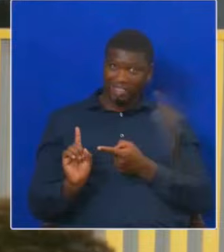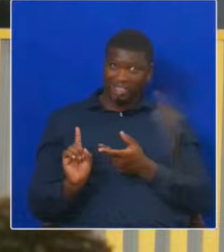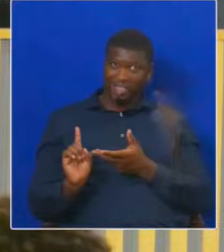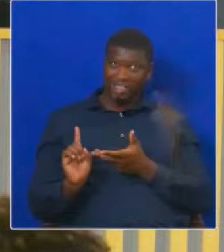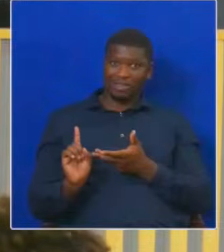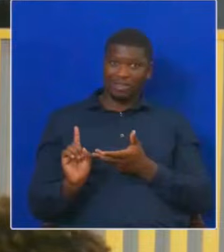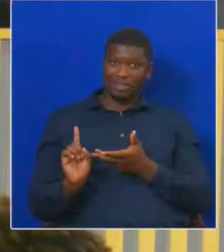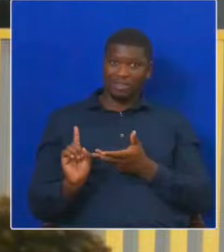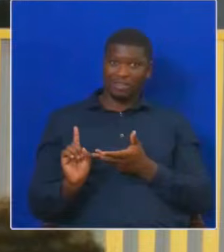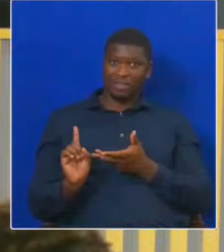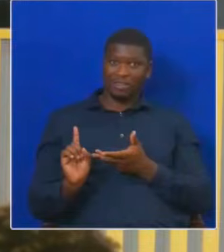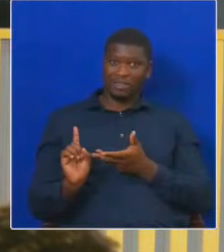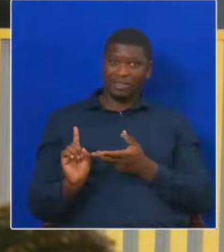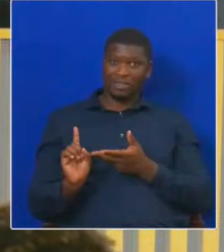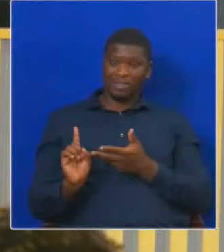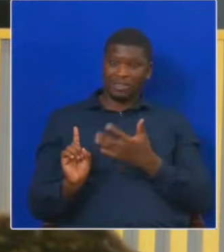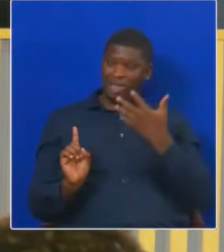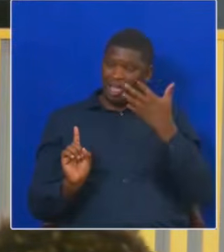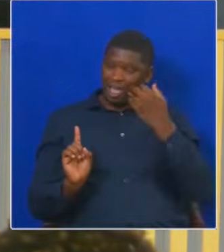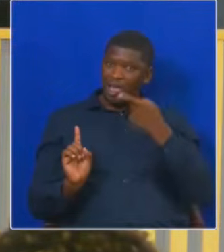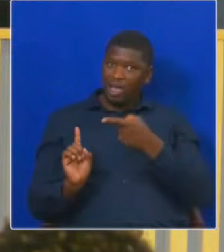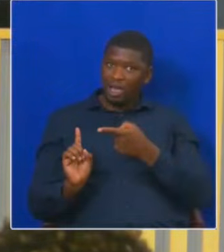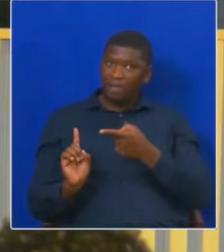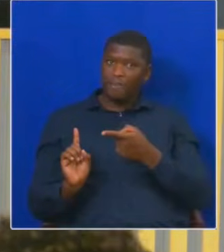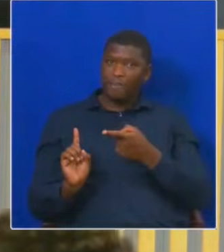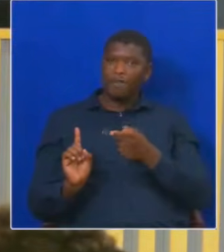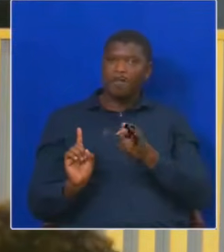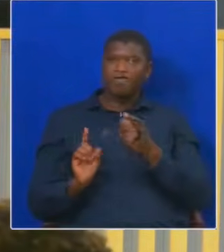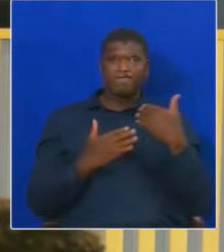unlimited access to the safe and the firearms.